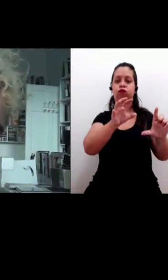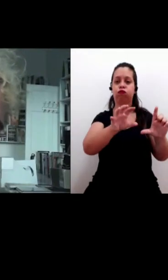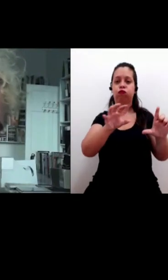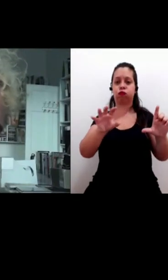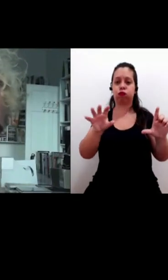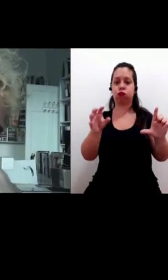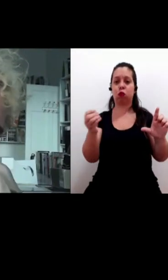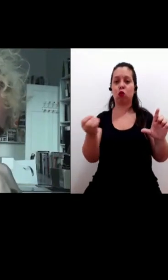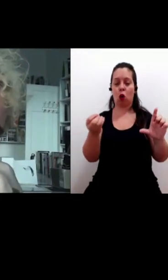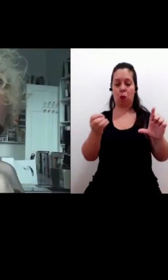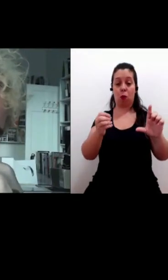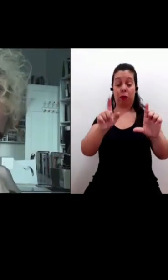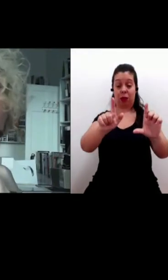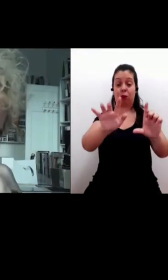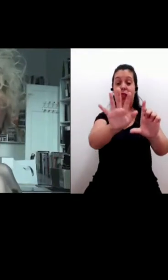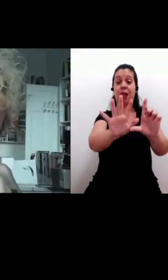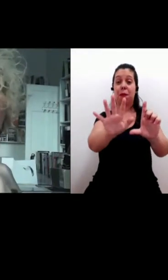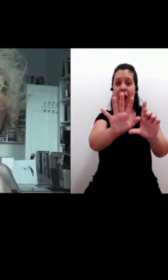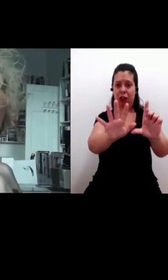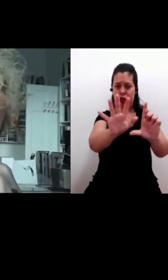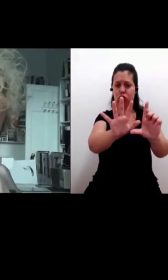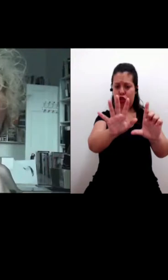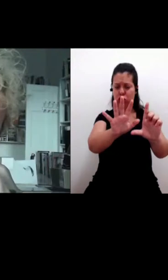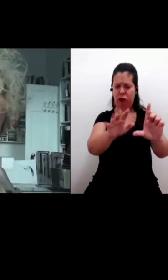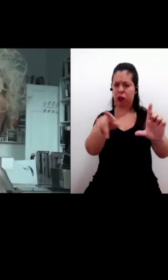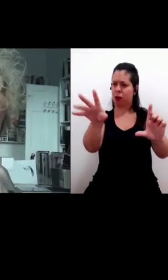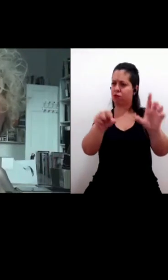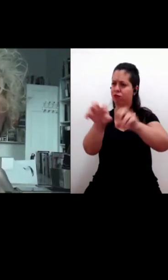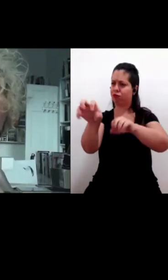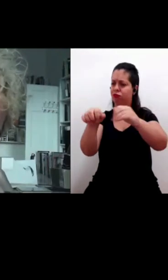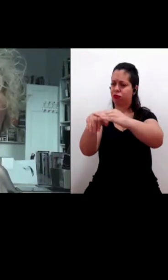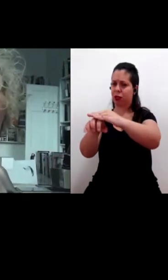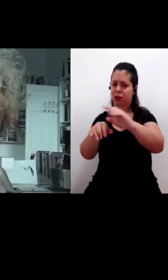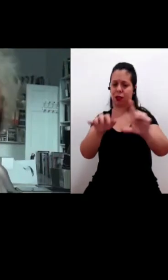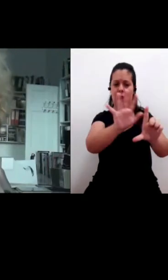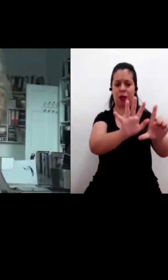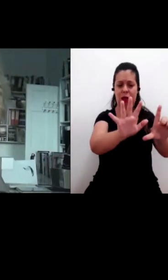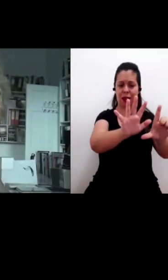images, the archival images, and the music,